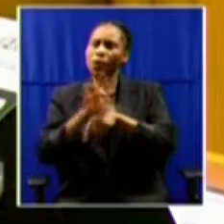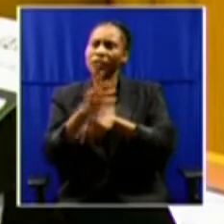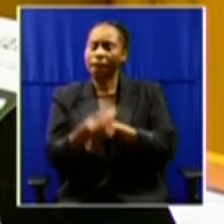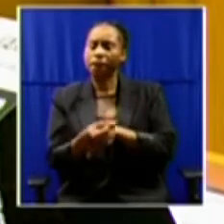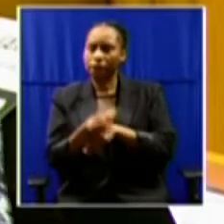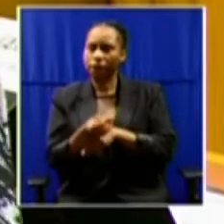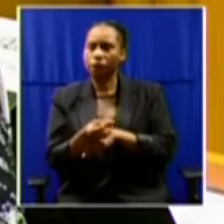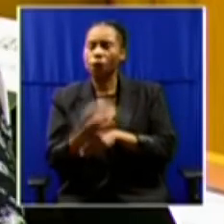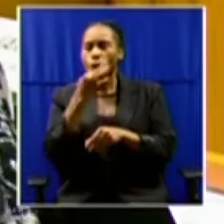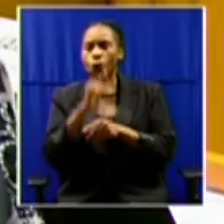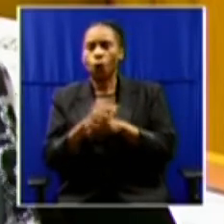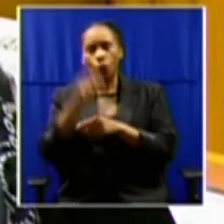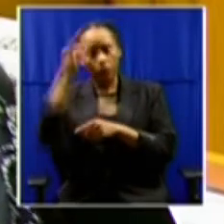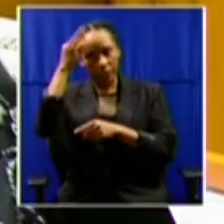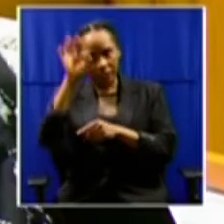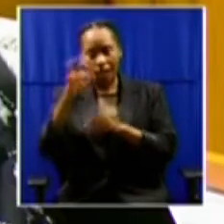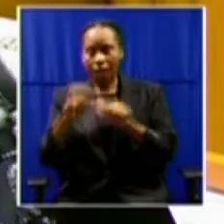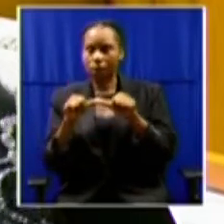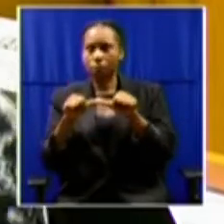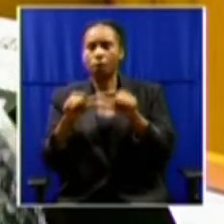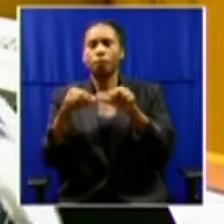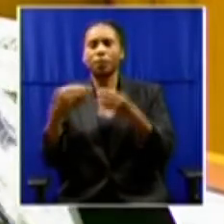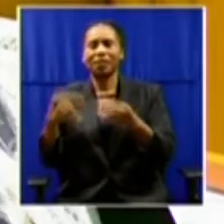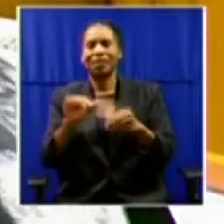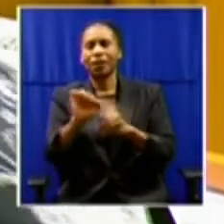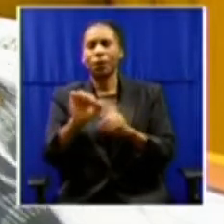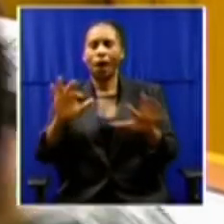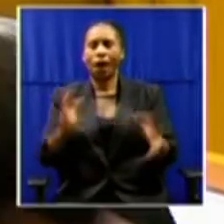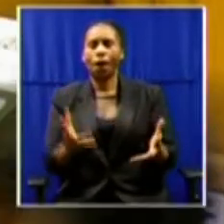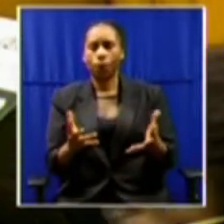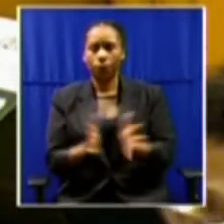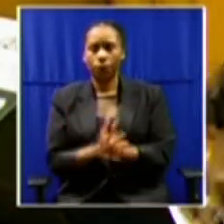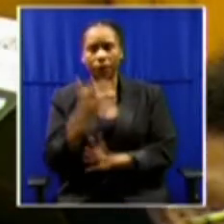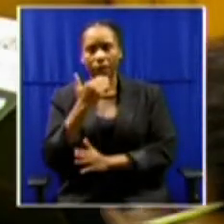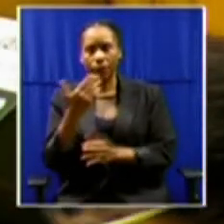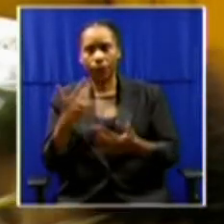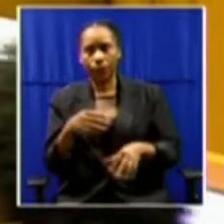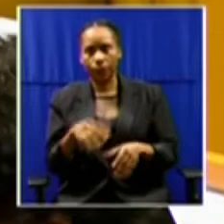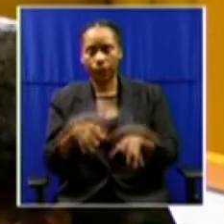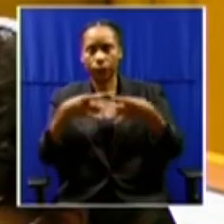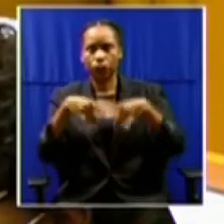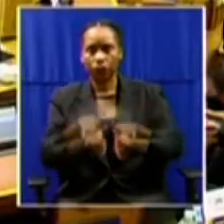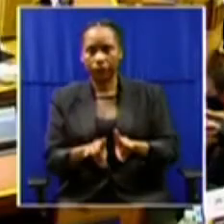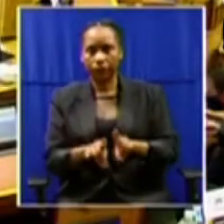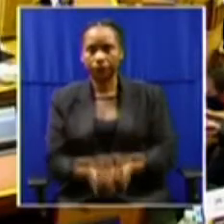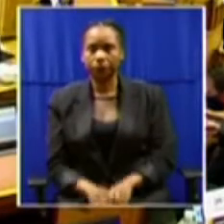how the state runs its business. Thank you very much, Chair. Thank you,